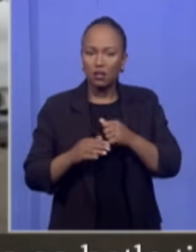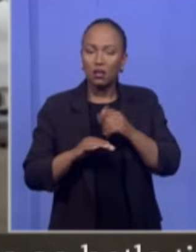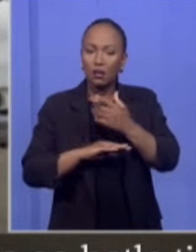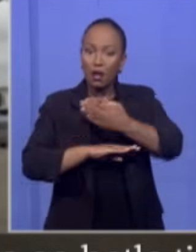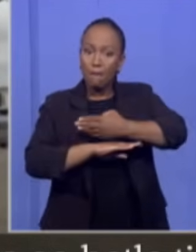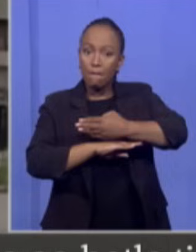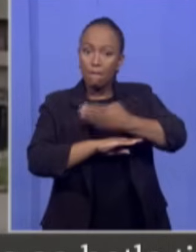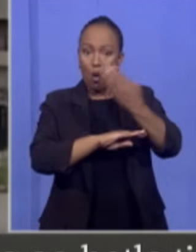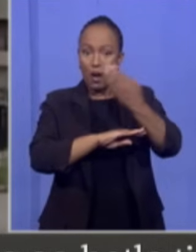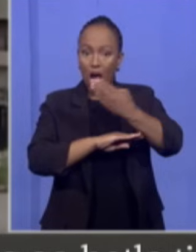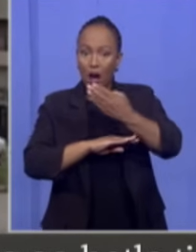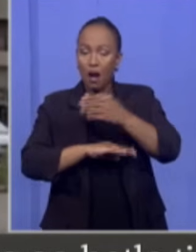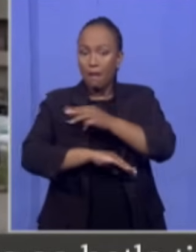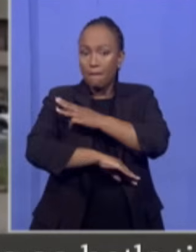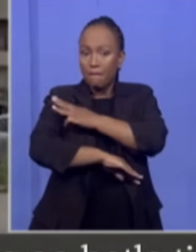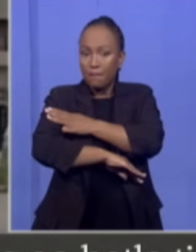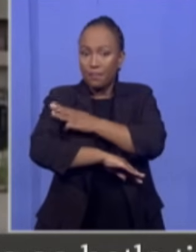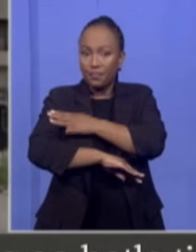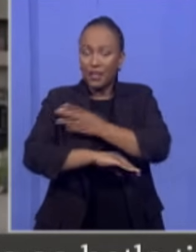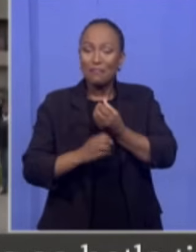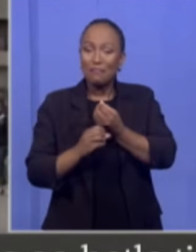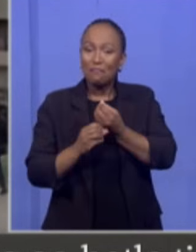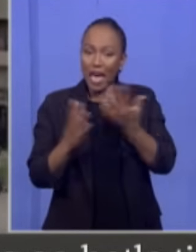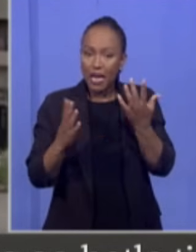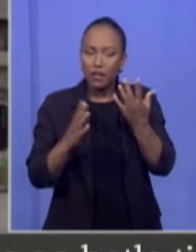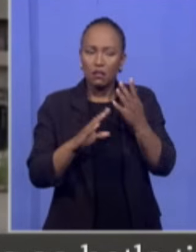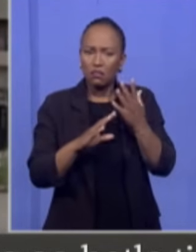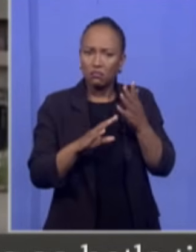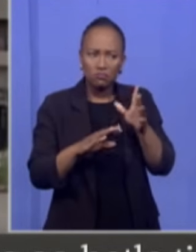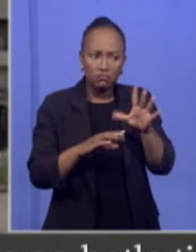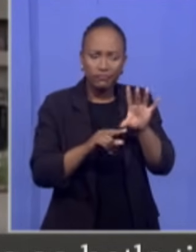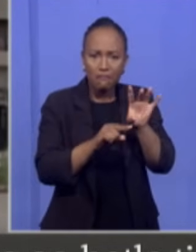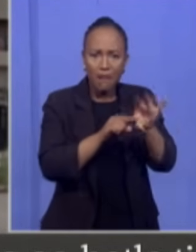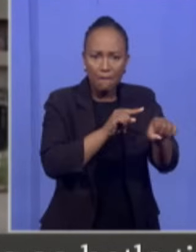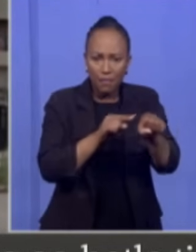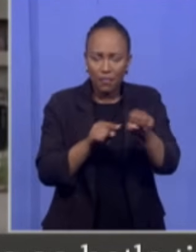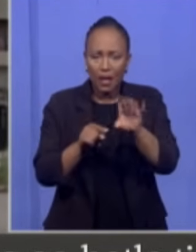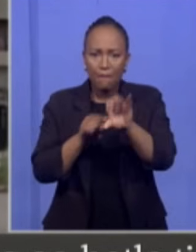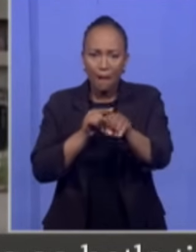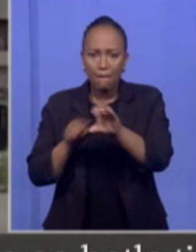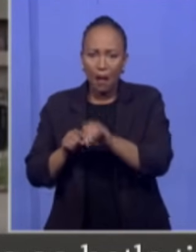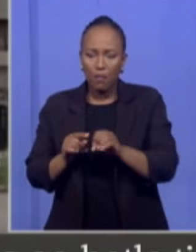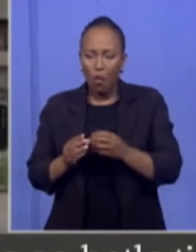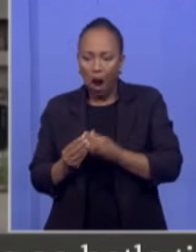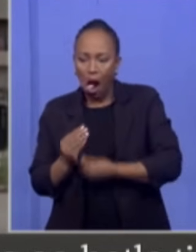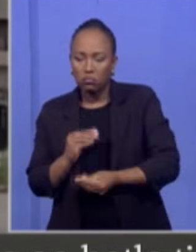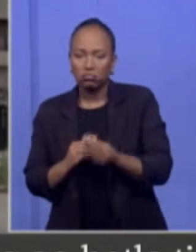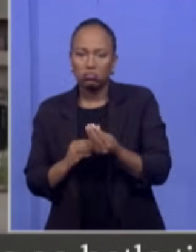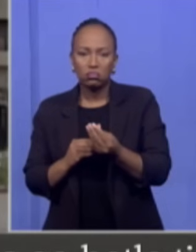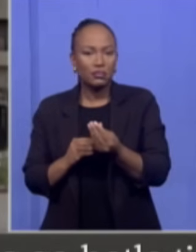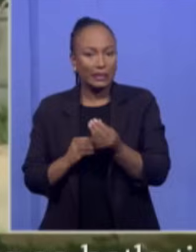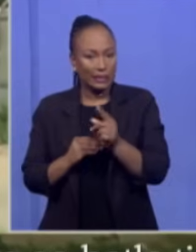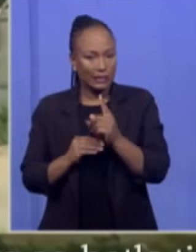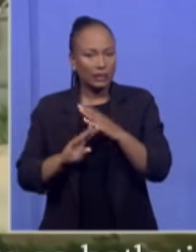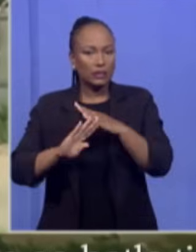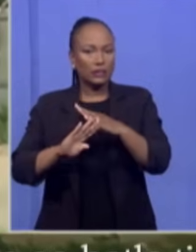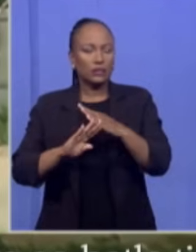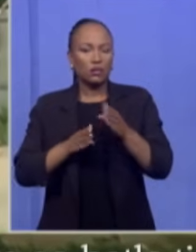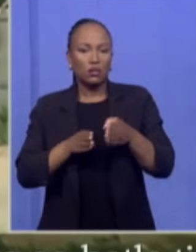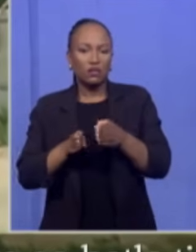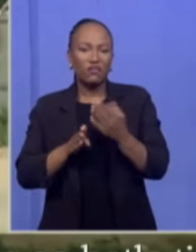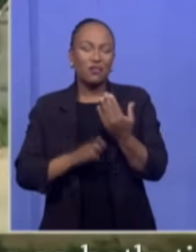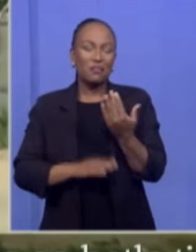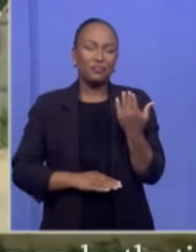ba thibetse dithoto di le dikete tse di neng di kgabaganyediwa kwa Zimbabwe ka bokhukhuntshwane go ralala noka fa e sale